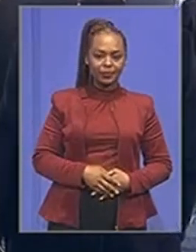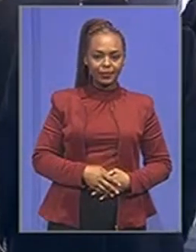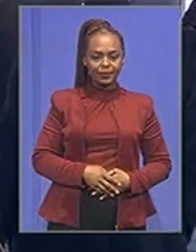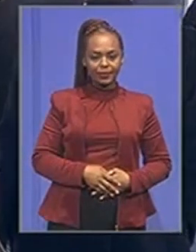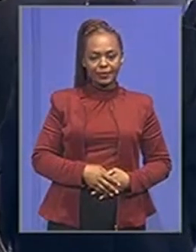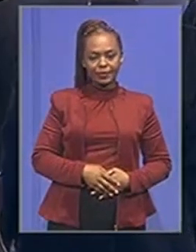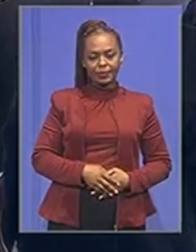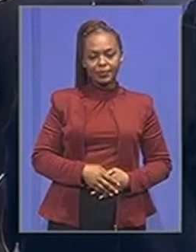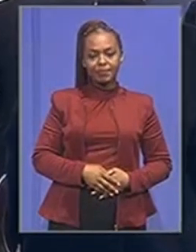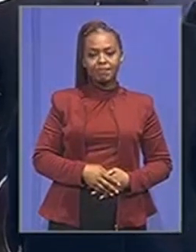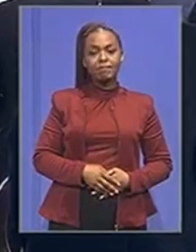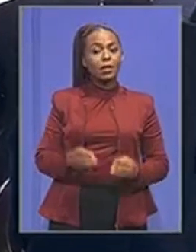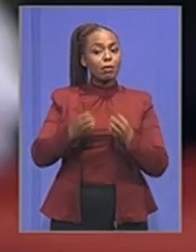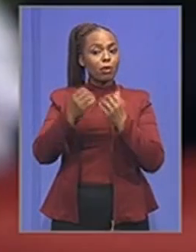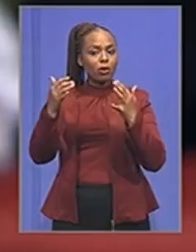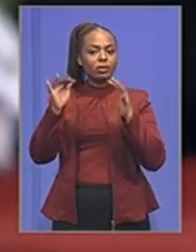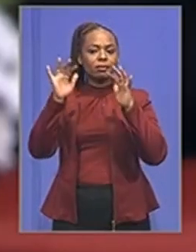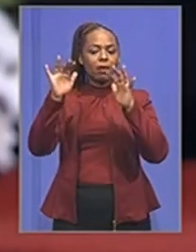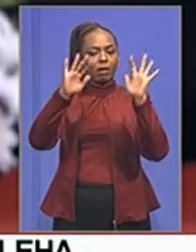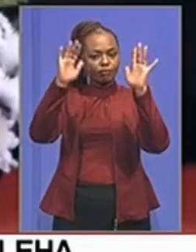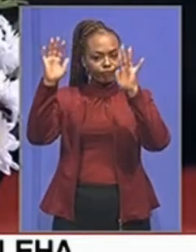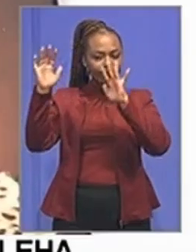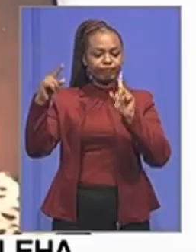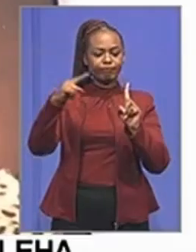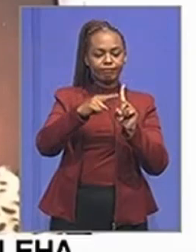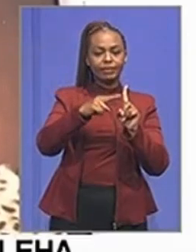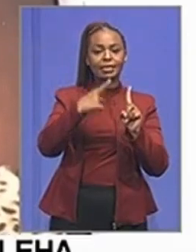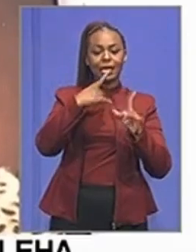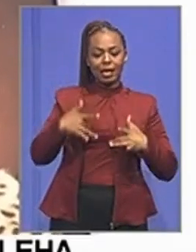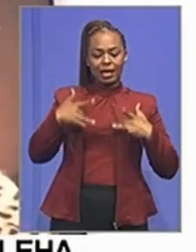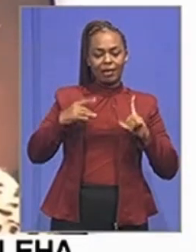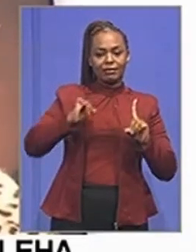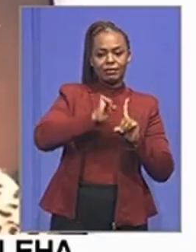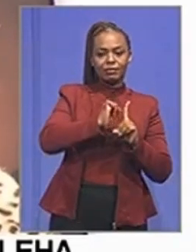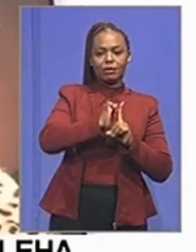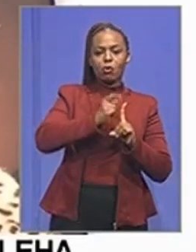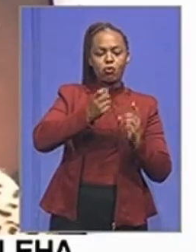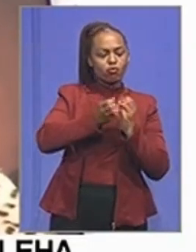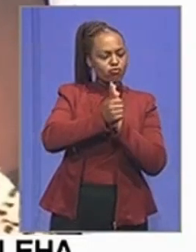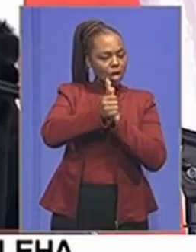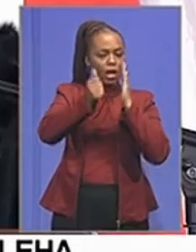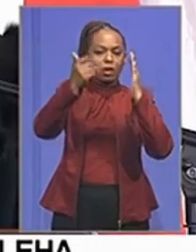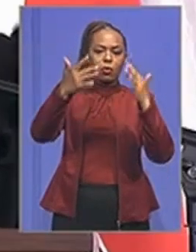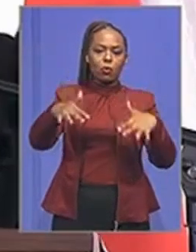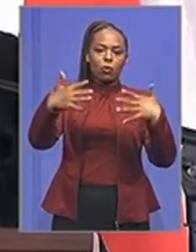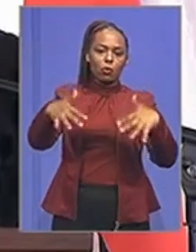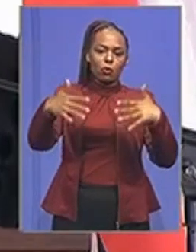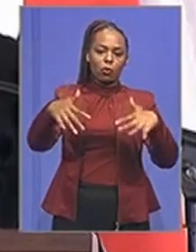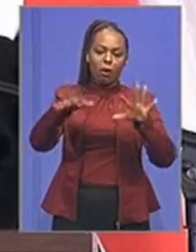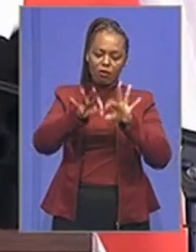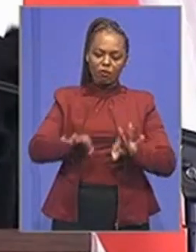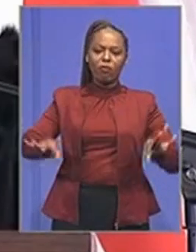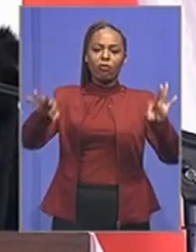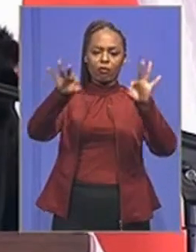O tlotlomaditswe go tswa matlhakoreng a le mantsi jaaka motho yo botshelo jwa gagwe bo neng bo humile ka bokgoni. We have lost a